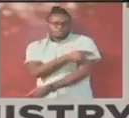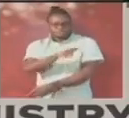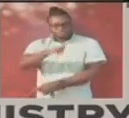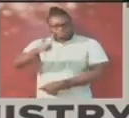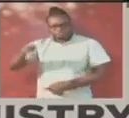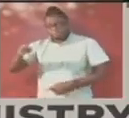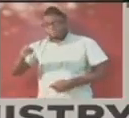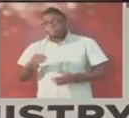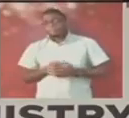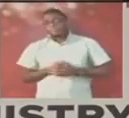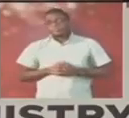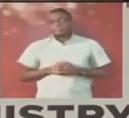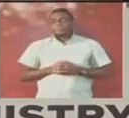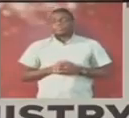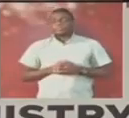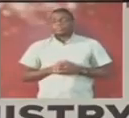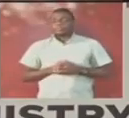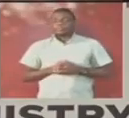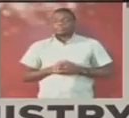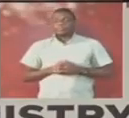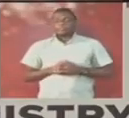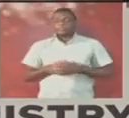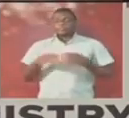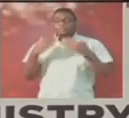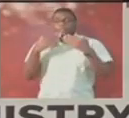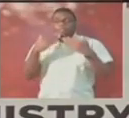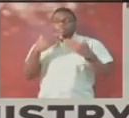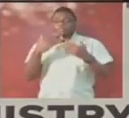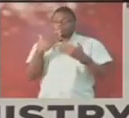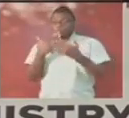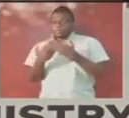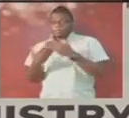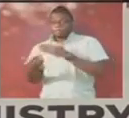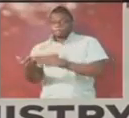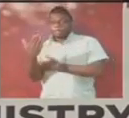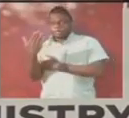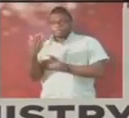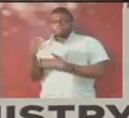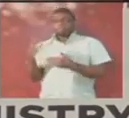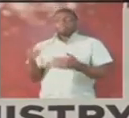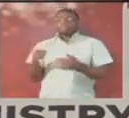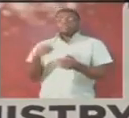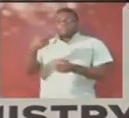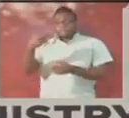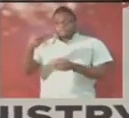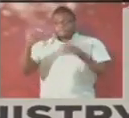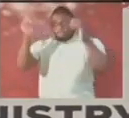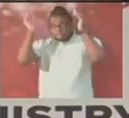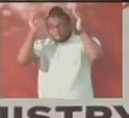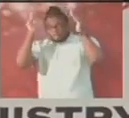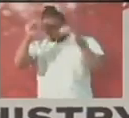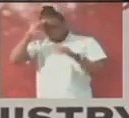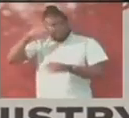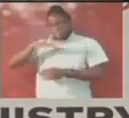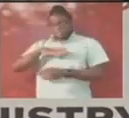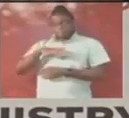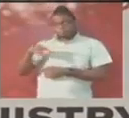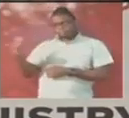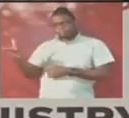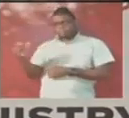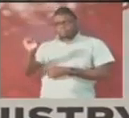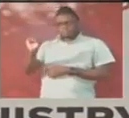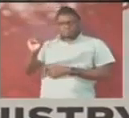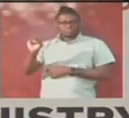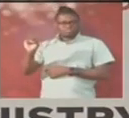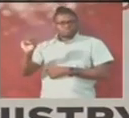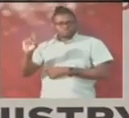Mr. Alexander. Good morning to my colleagues, Dr. Hines and Mr. Roshan Singh from the Ministry of Health. Good morning